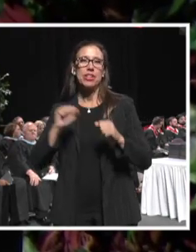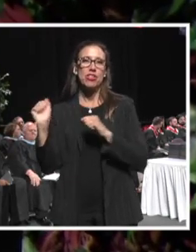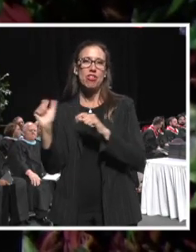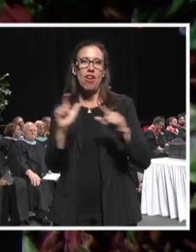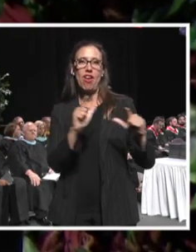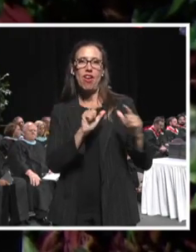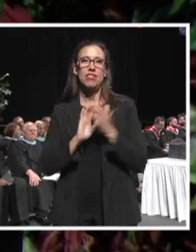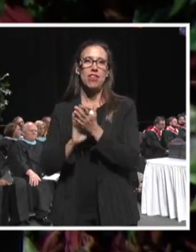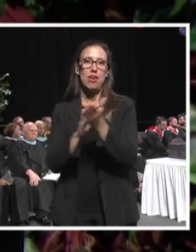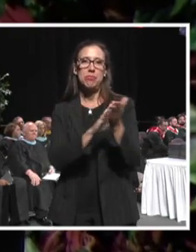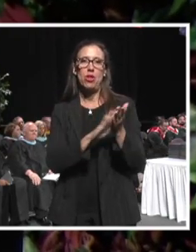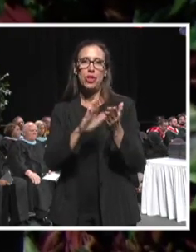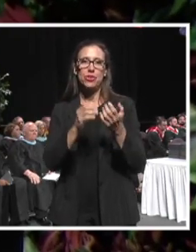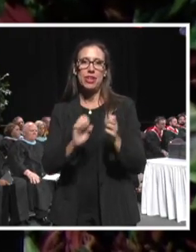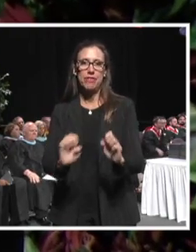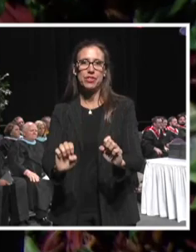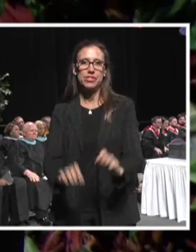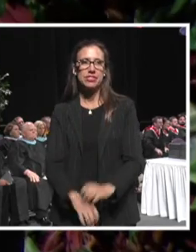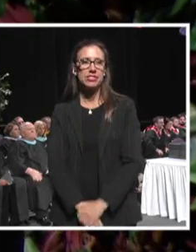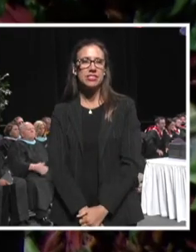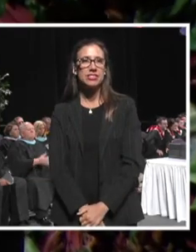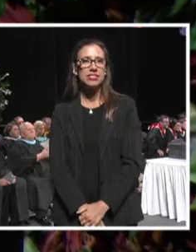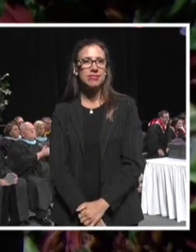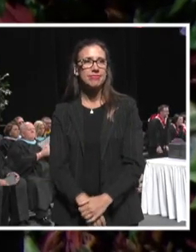all applaud your efforts.